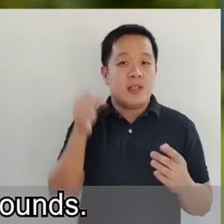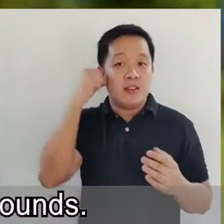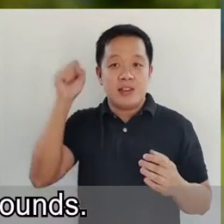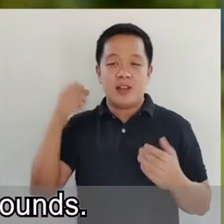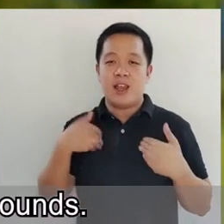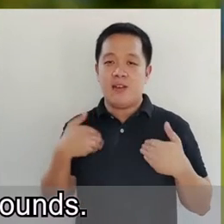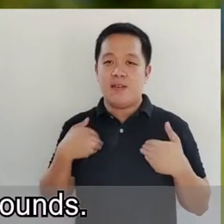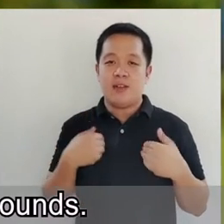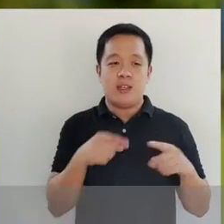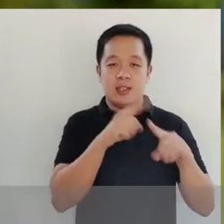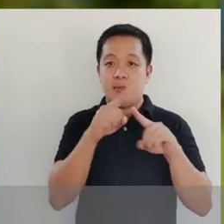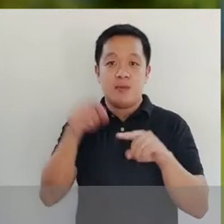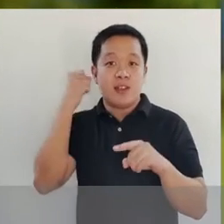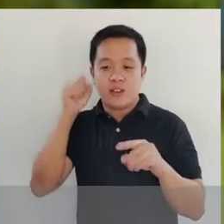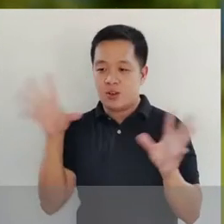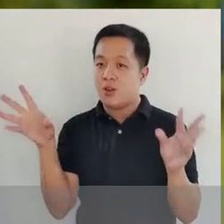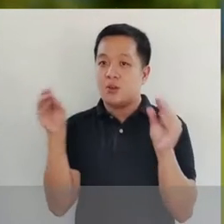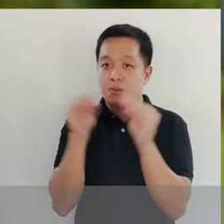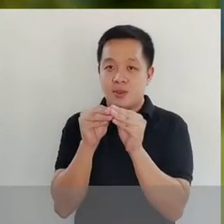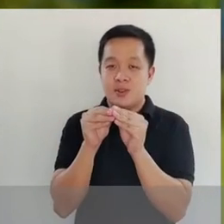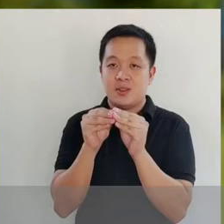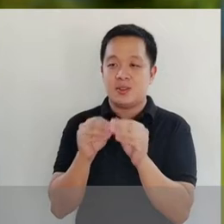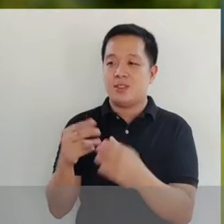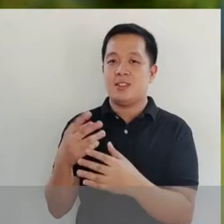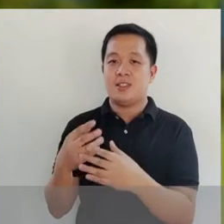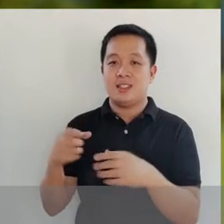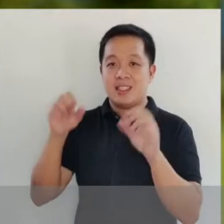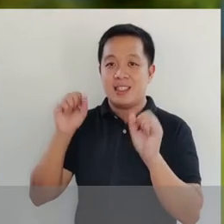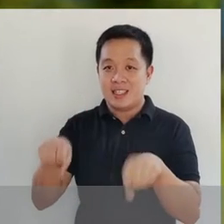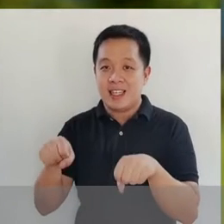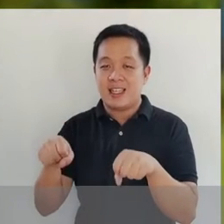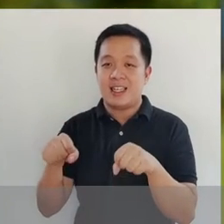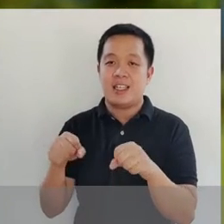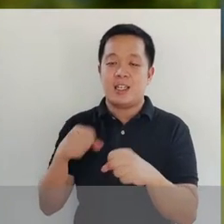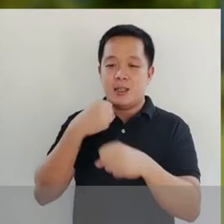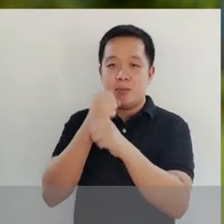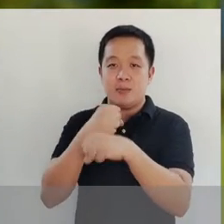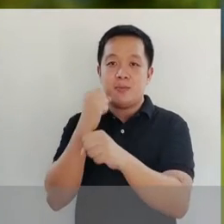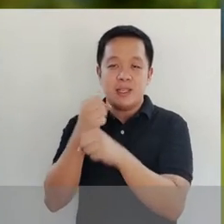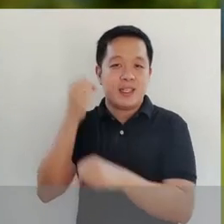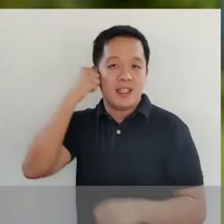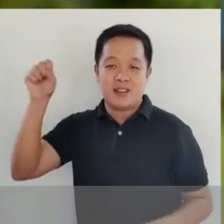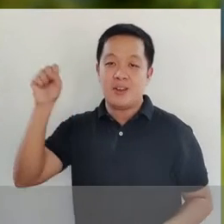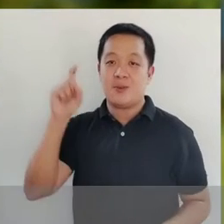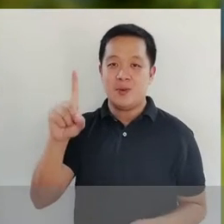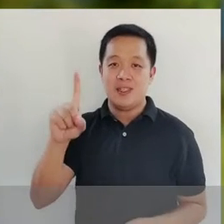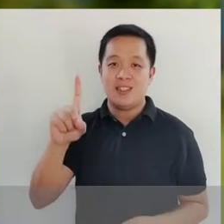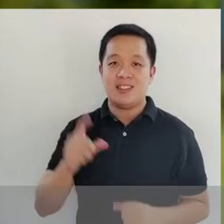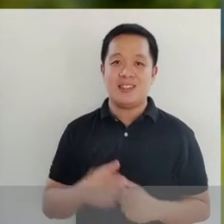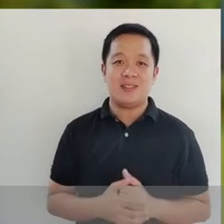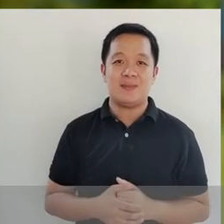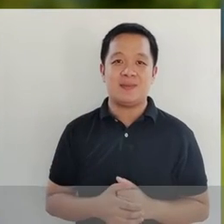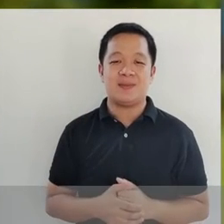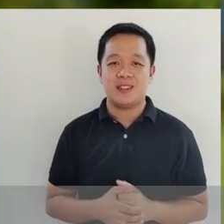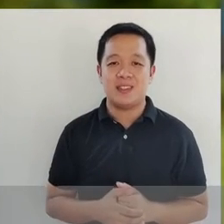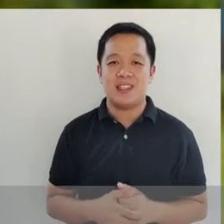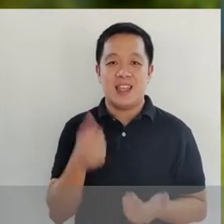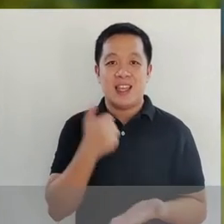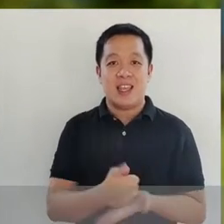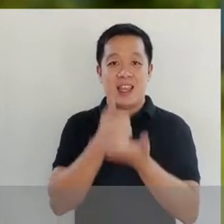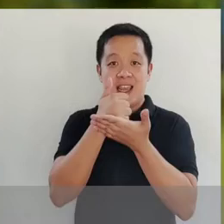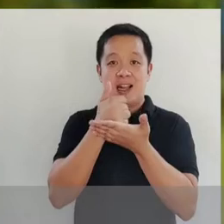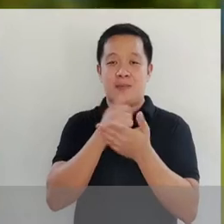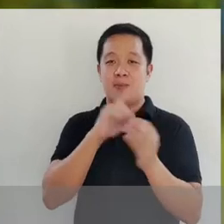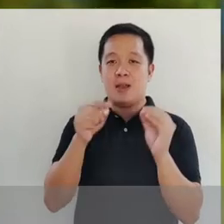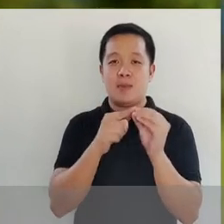various sounds. Digraphs are important sounds produced after combining different sounds. And to help